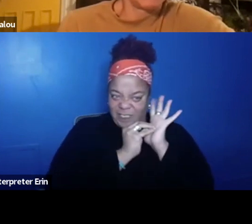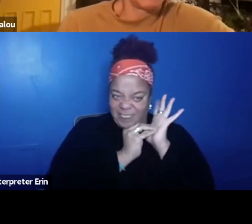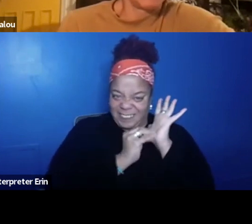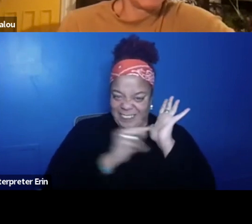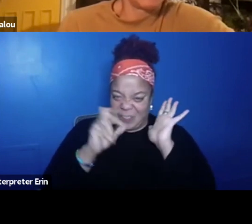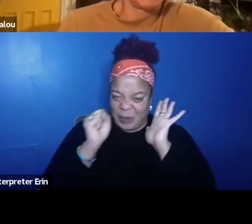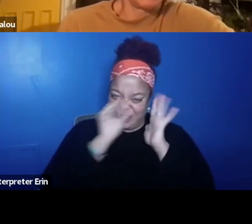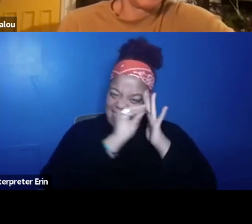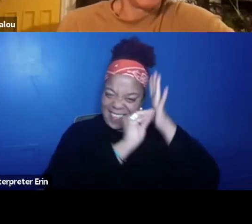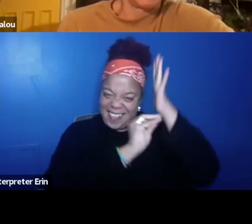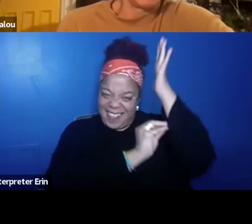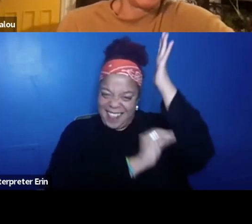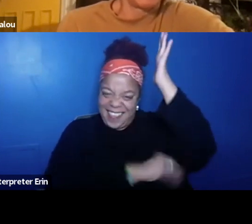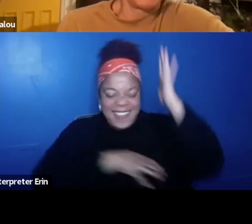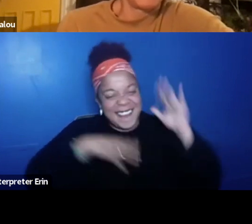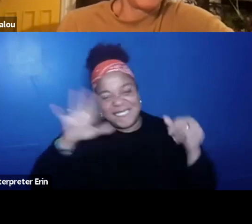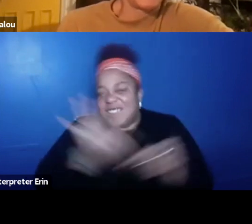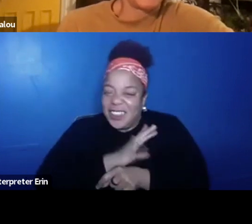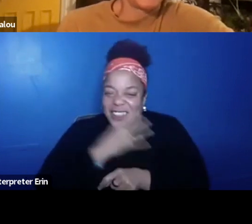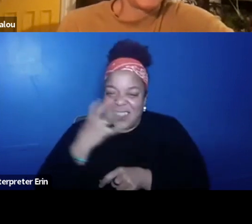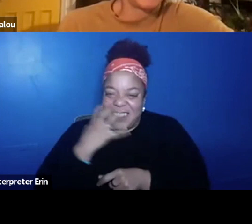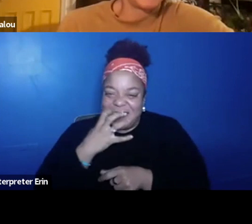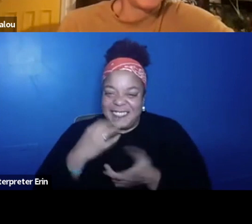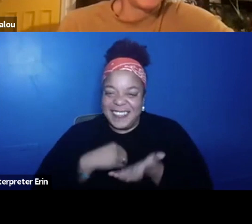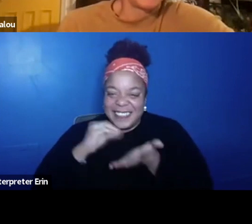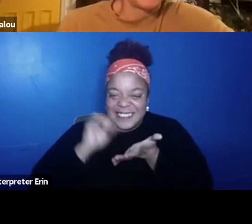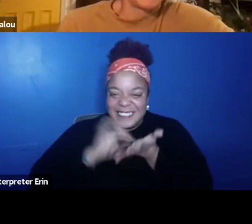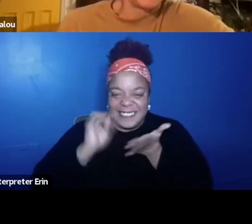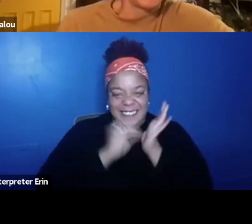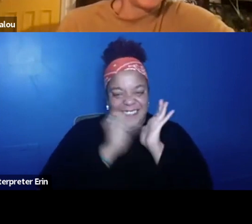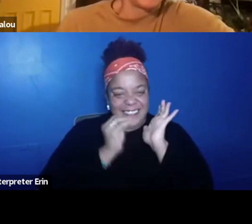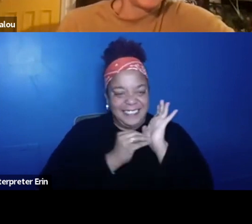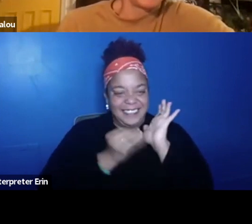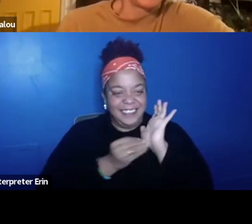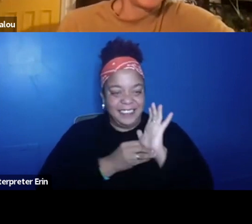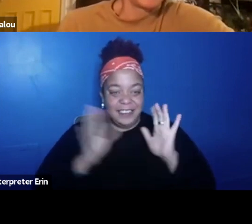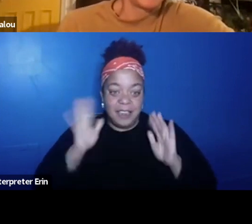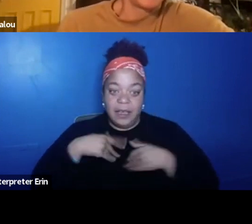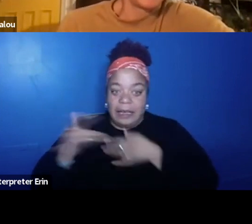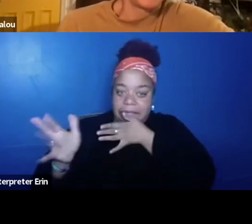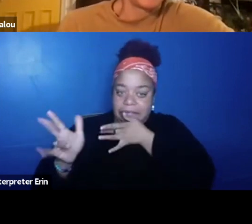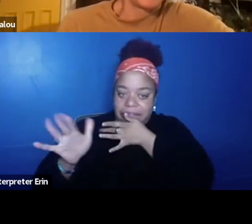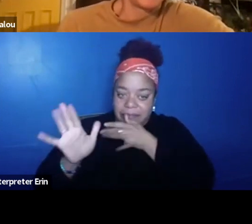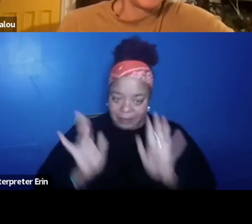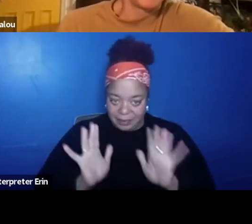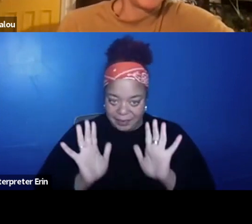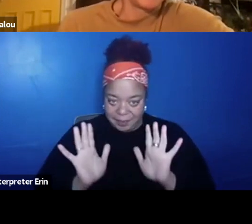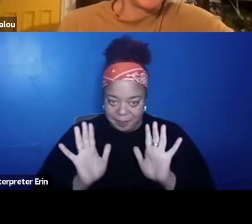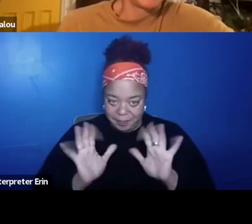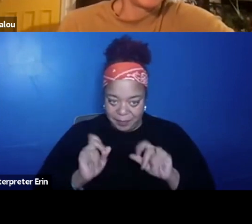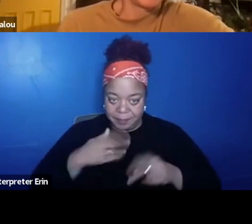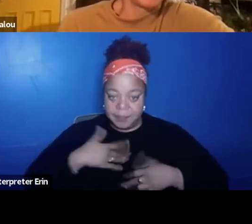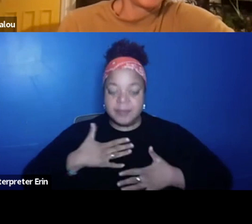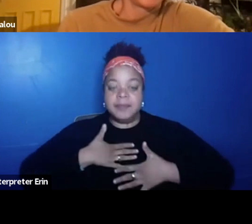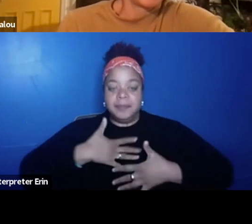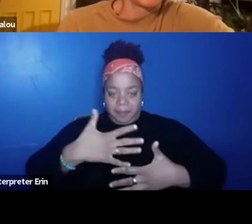be taking my breaths throughout because I do speak fast. So I will occasionally, you'll see me just